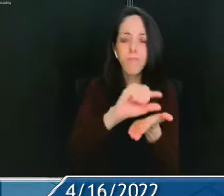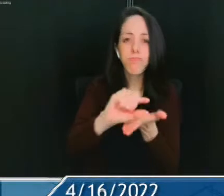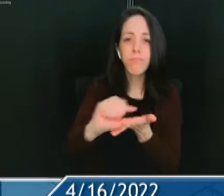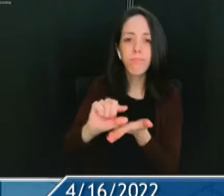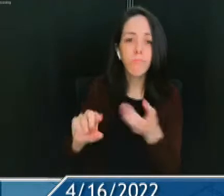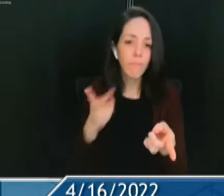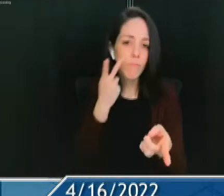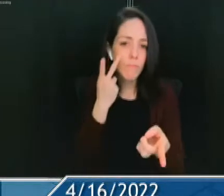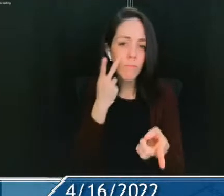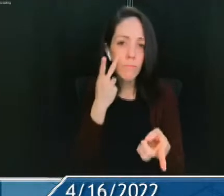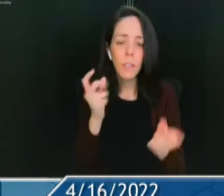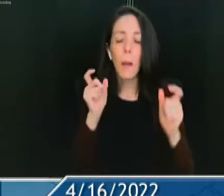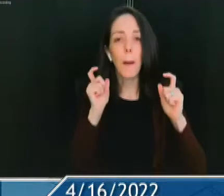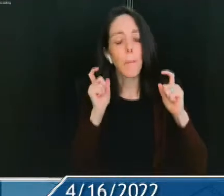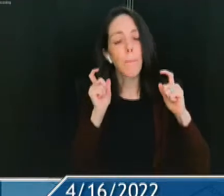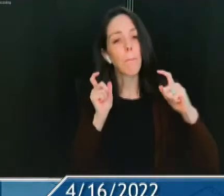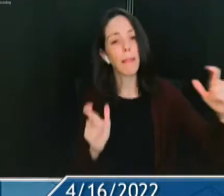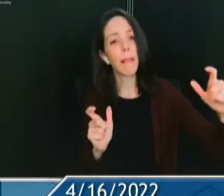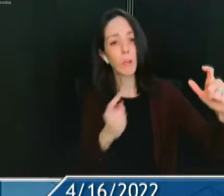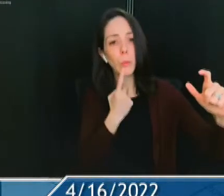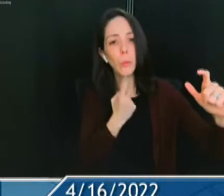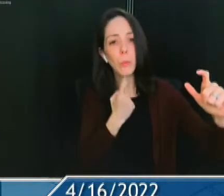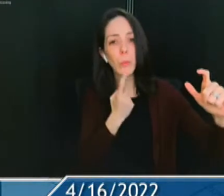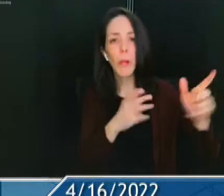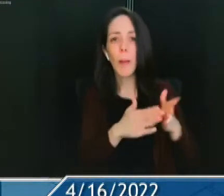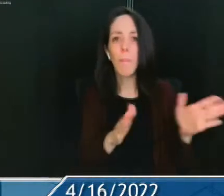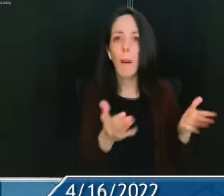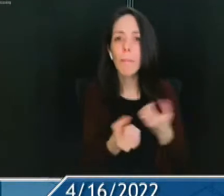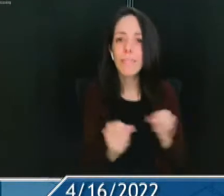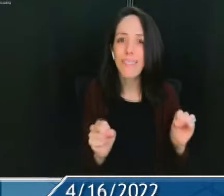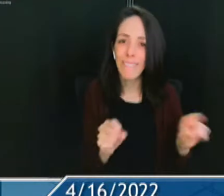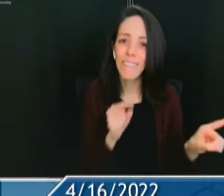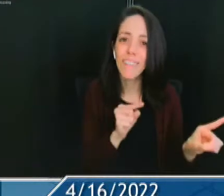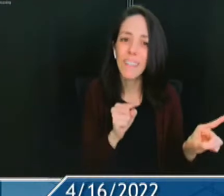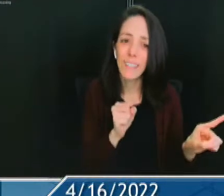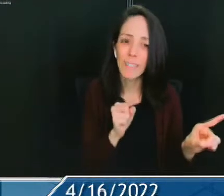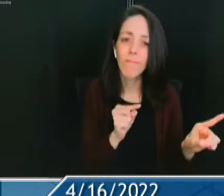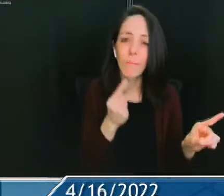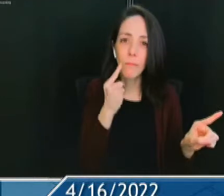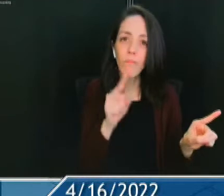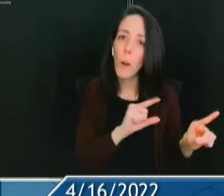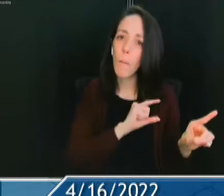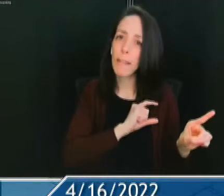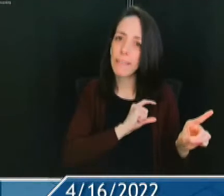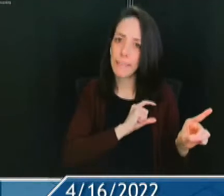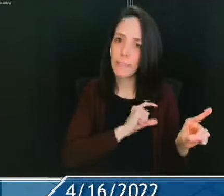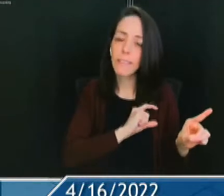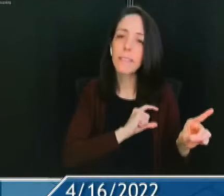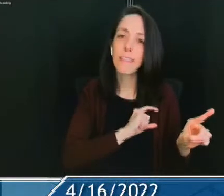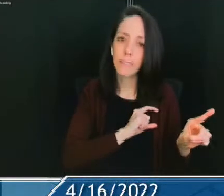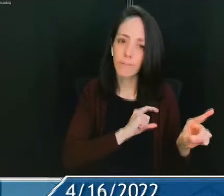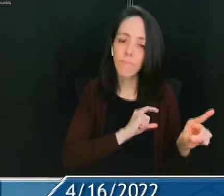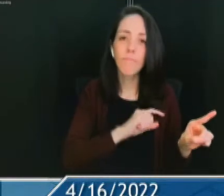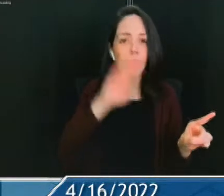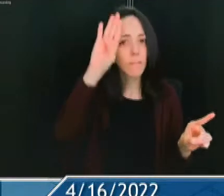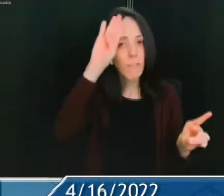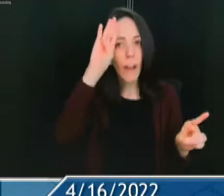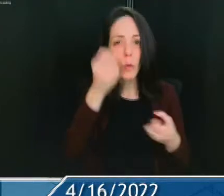see a large amount of the discretionary resources going to our public safety services, predominantly for the Portland Police Bureau and Portland Fire and